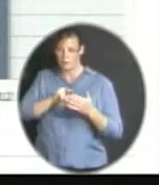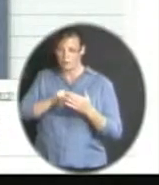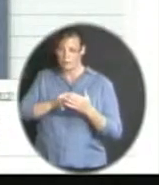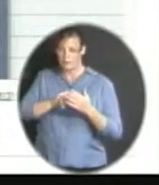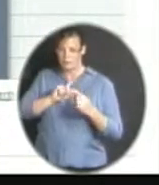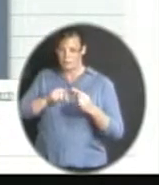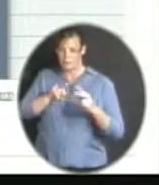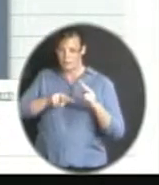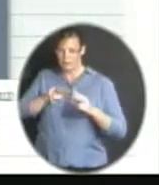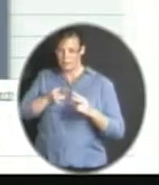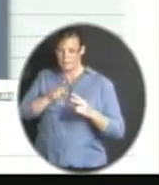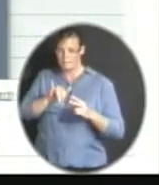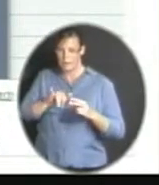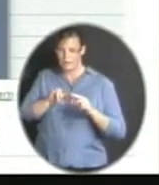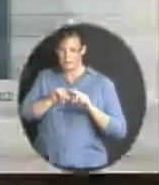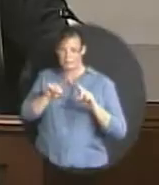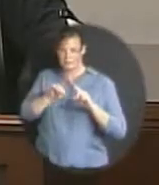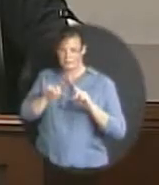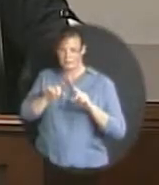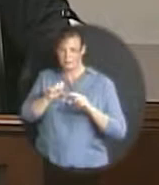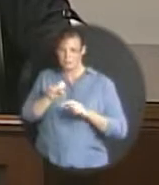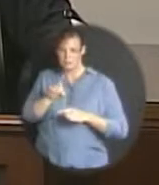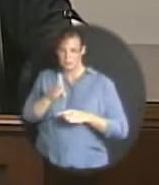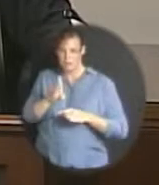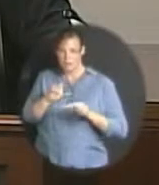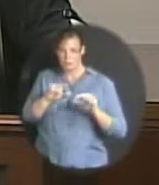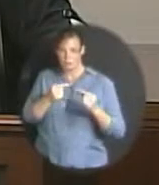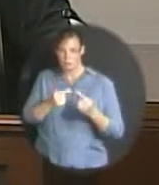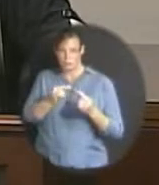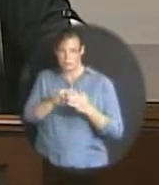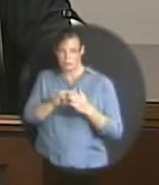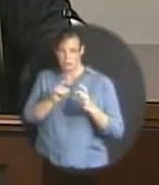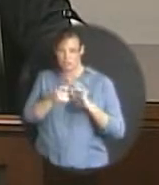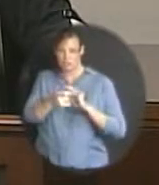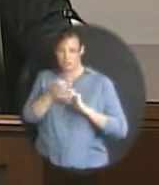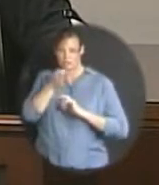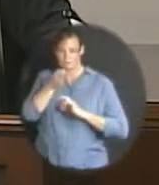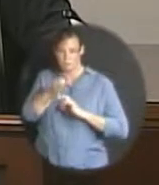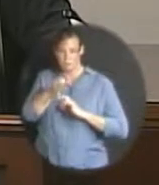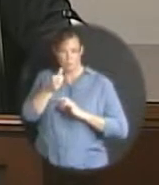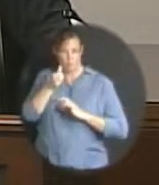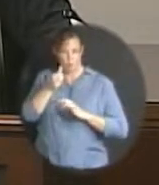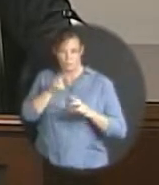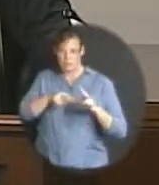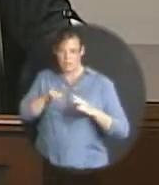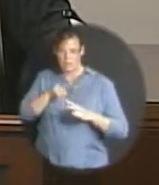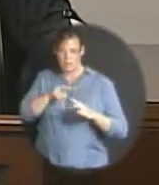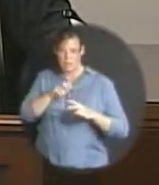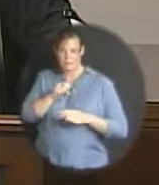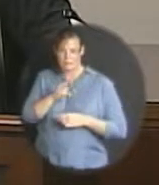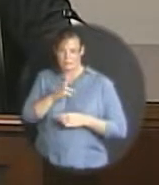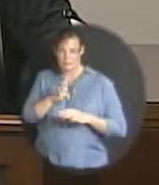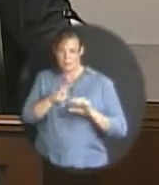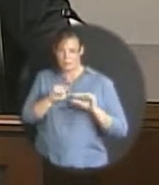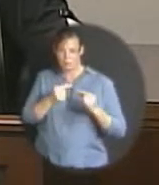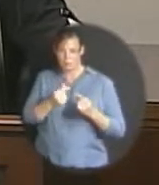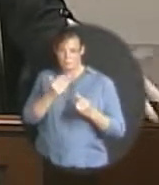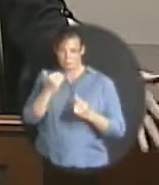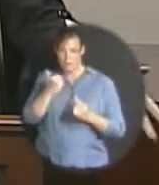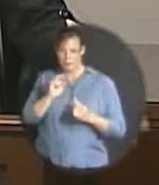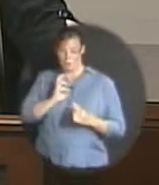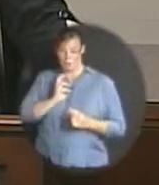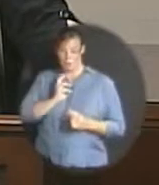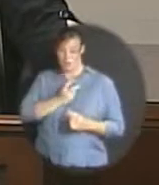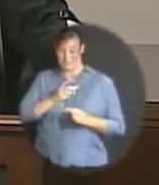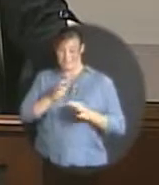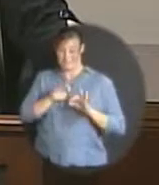When we look at it by different subgroups, that will be a change in the future. We won't be looking at subgroups as we have in the past. We as a